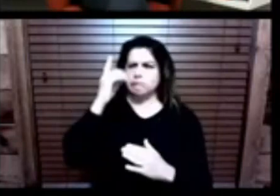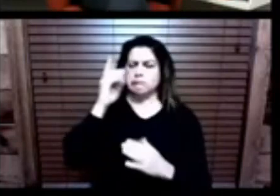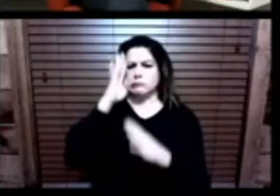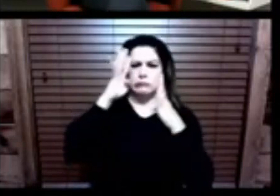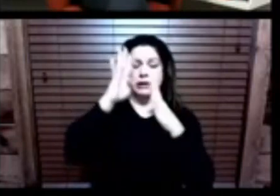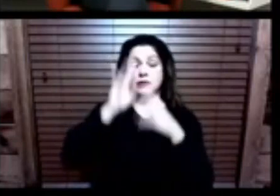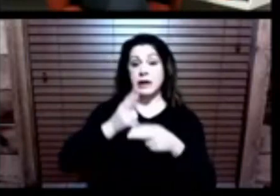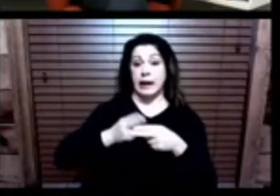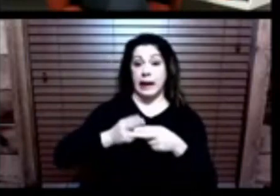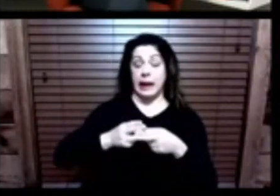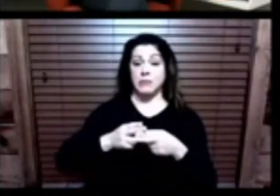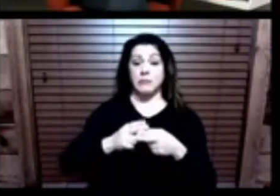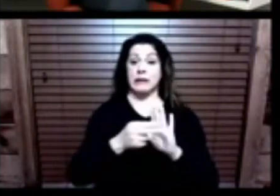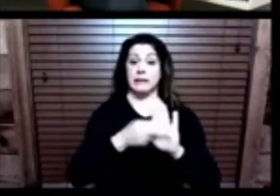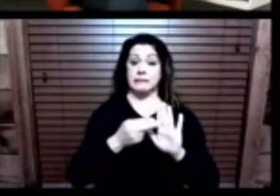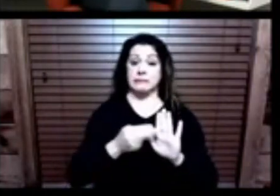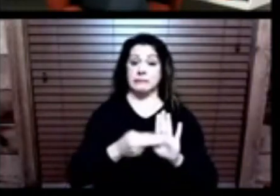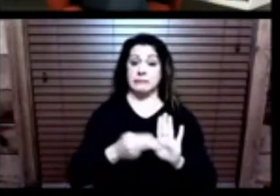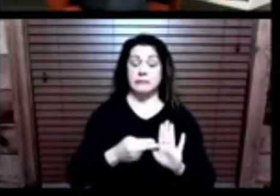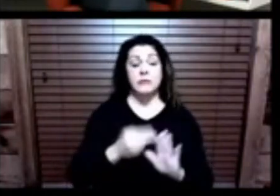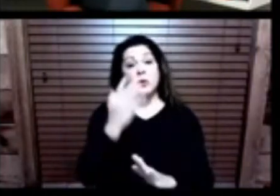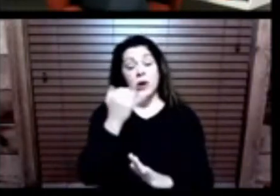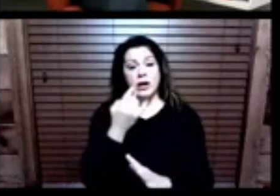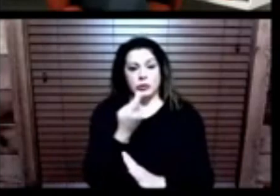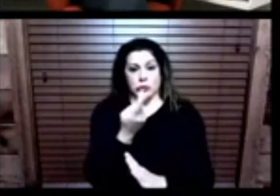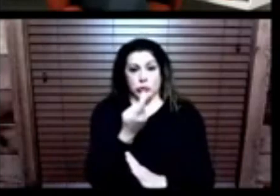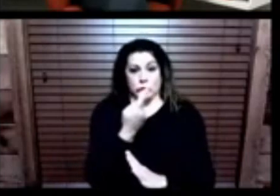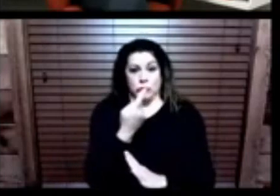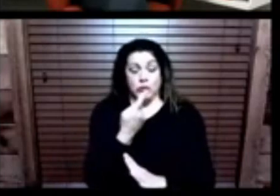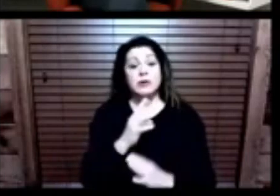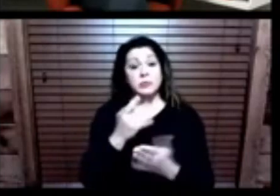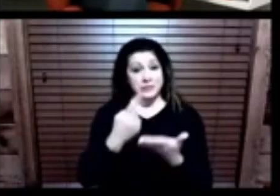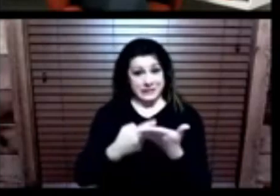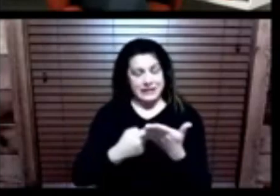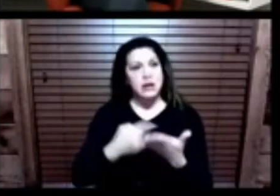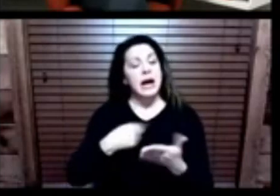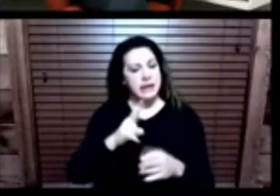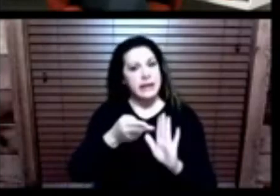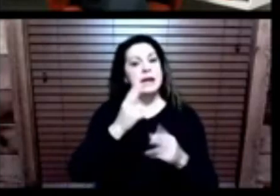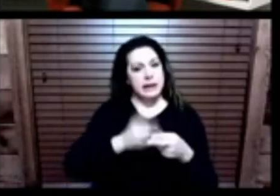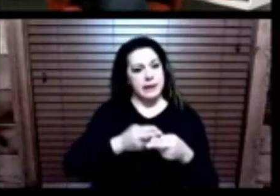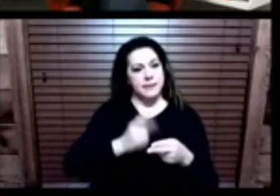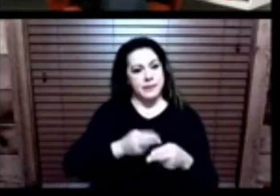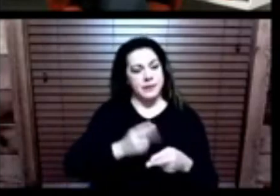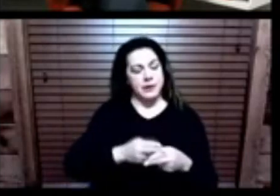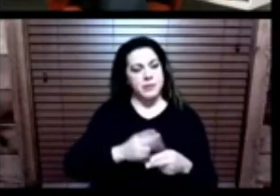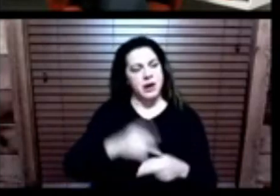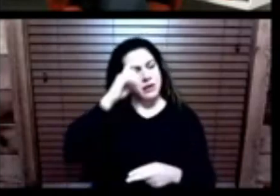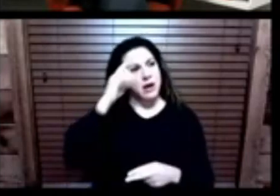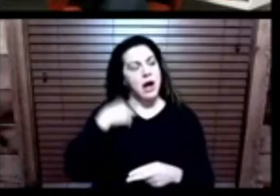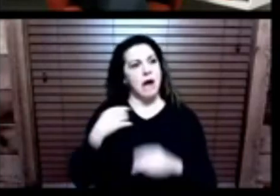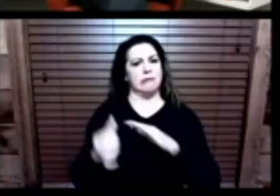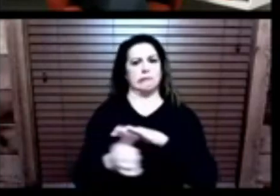because we just had to do this real fast since you and I started talking. My thing was pandemic sequestered